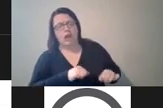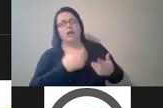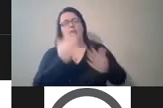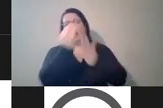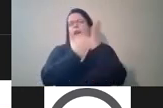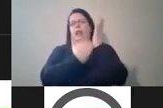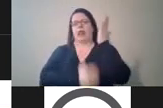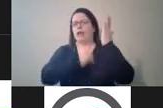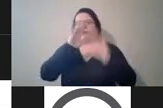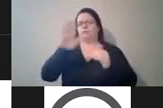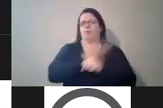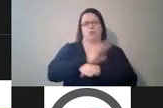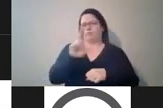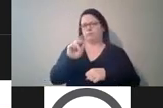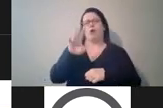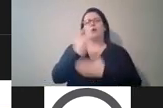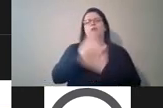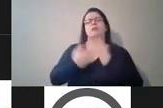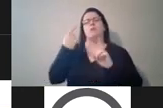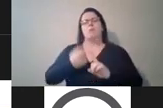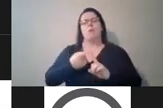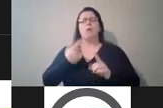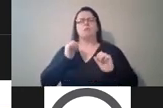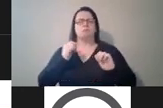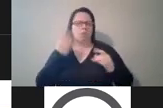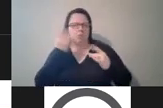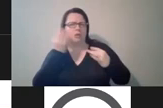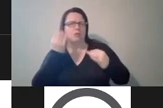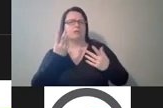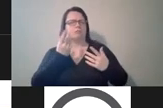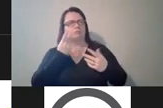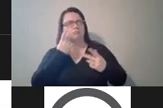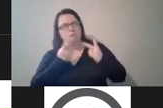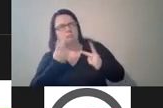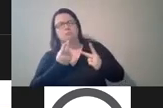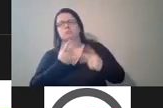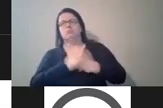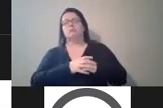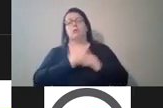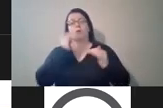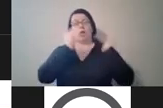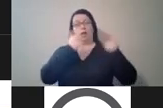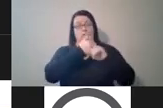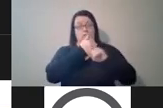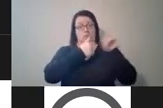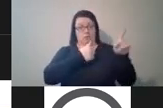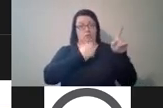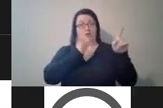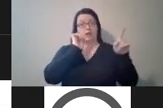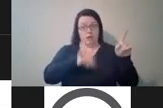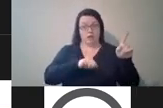But I mean, just some things that we could be on the watch out for, I guess. Can the adult, for example, communicate in their